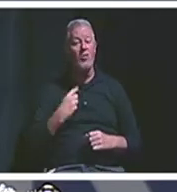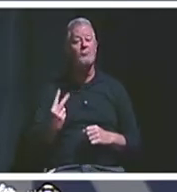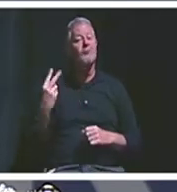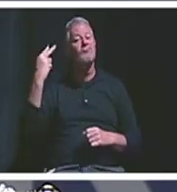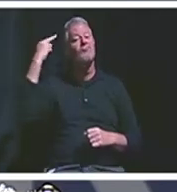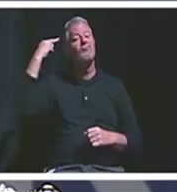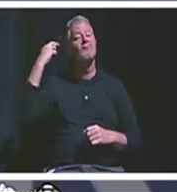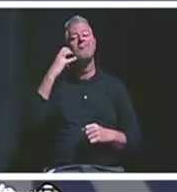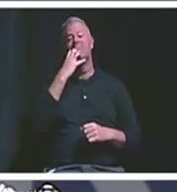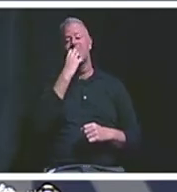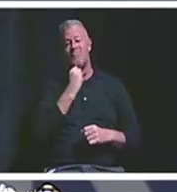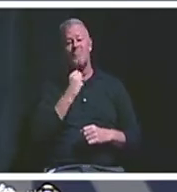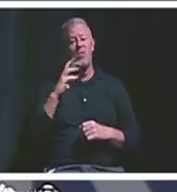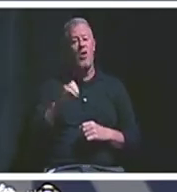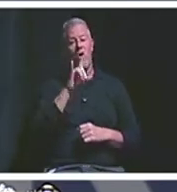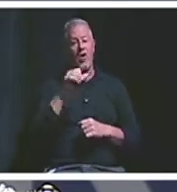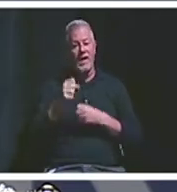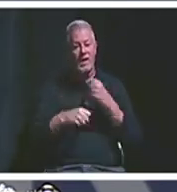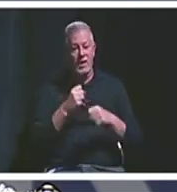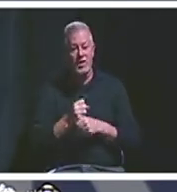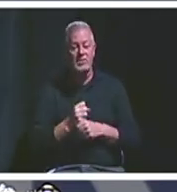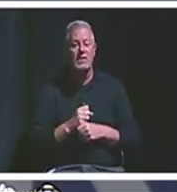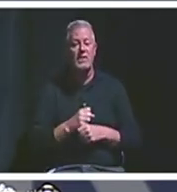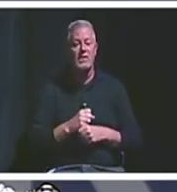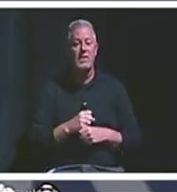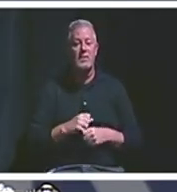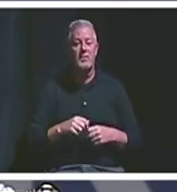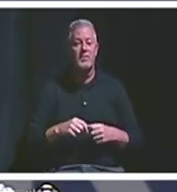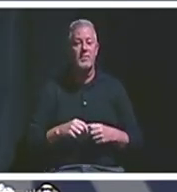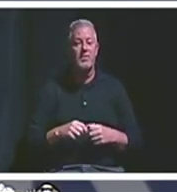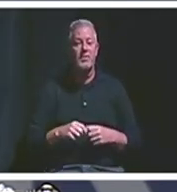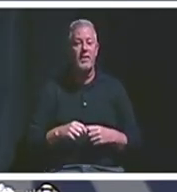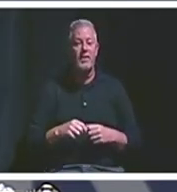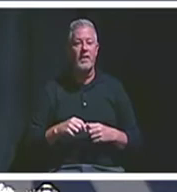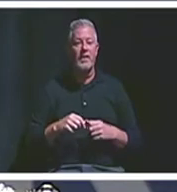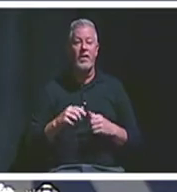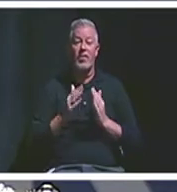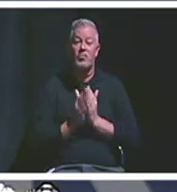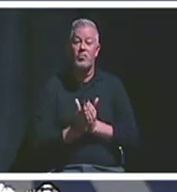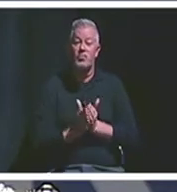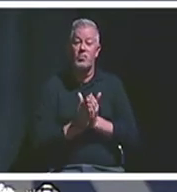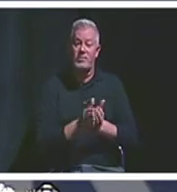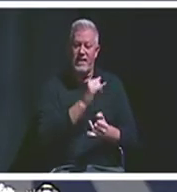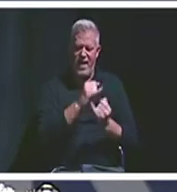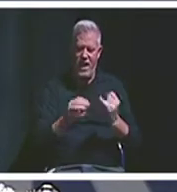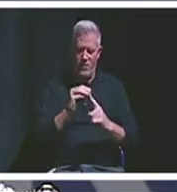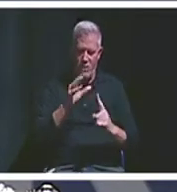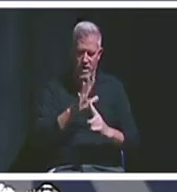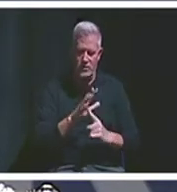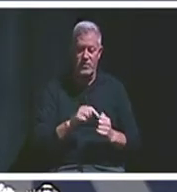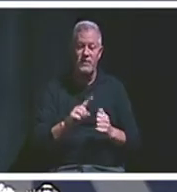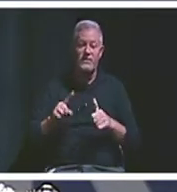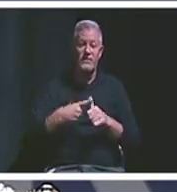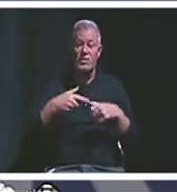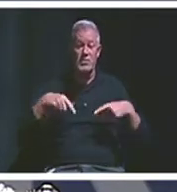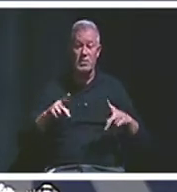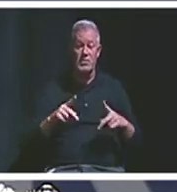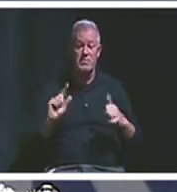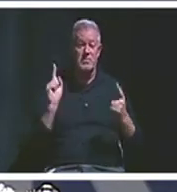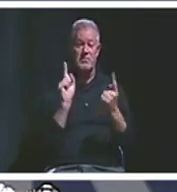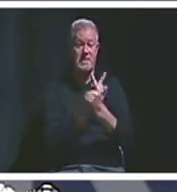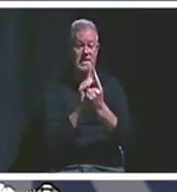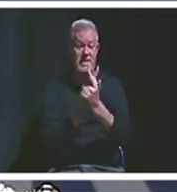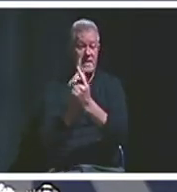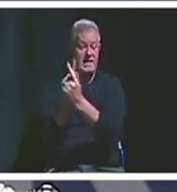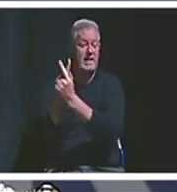the early years of law school was the 1L Dean's Cruise. This was at the end of orientation. It was our first opportunity to meet our